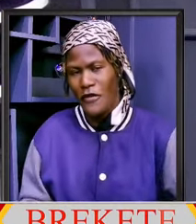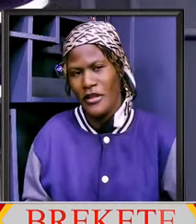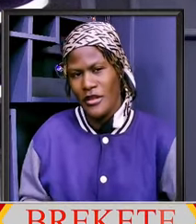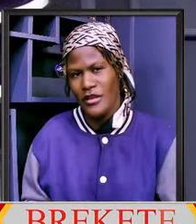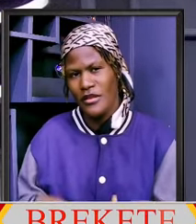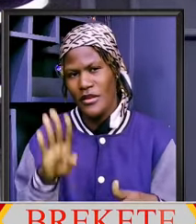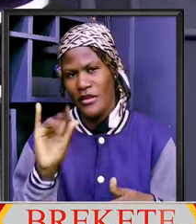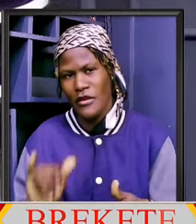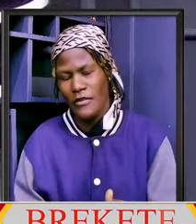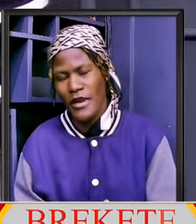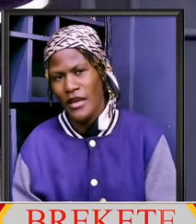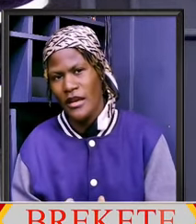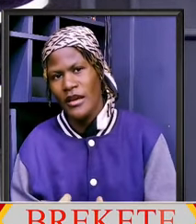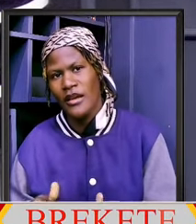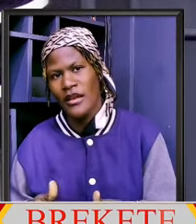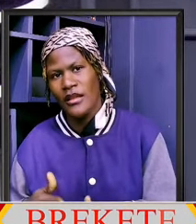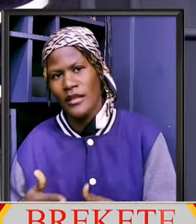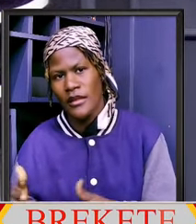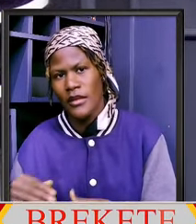be the one way government create.